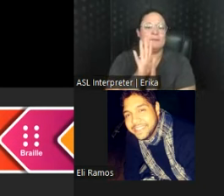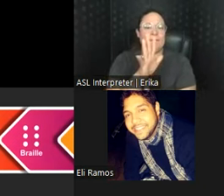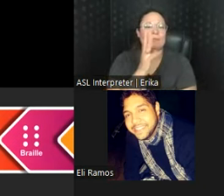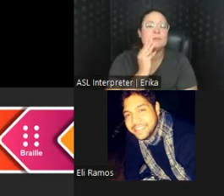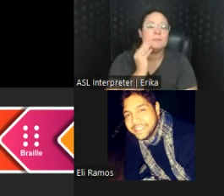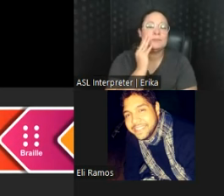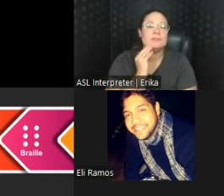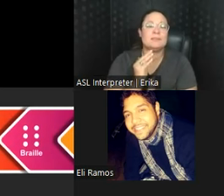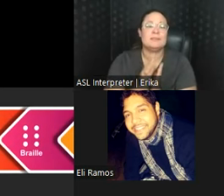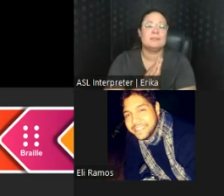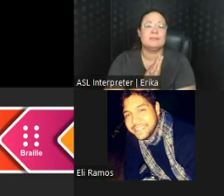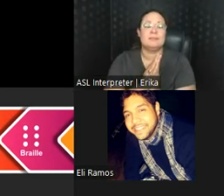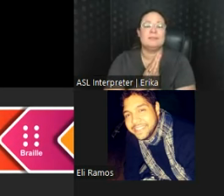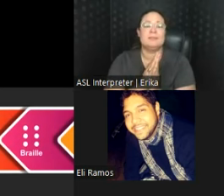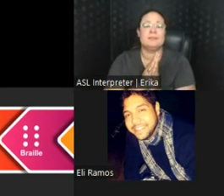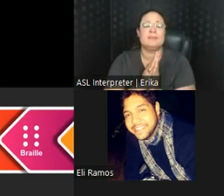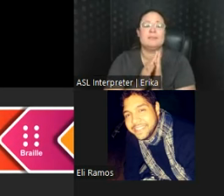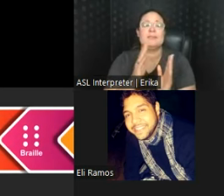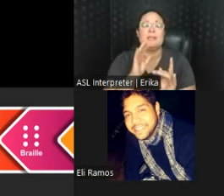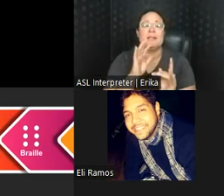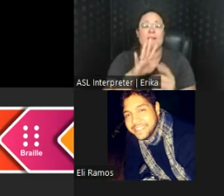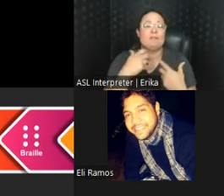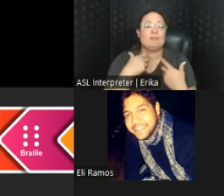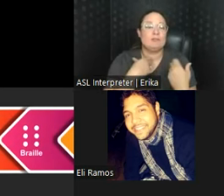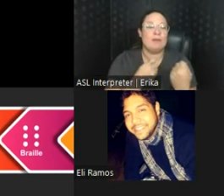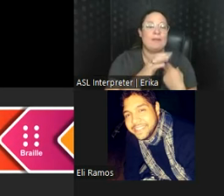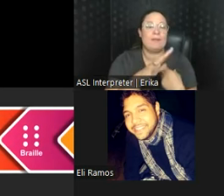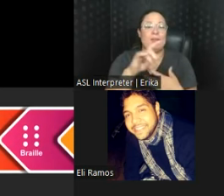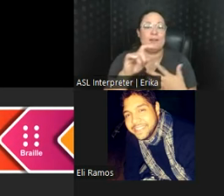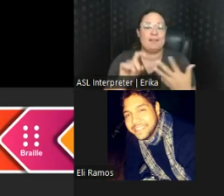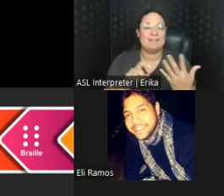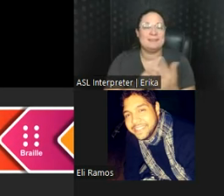and their strengths and needs. Next slide.